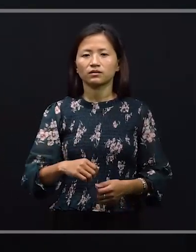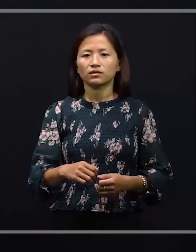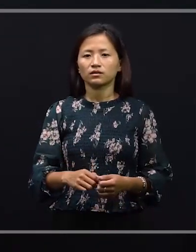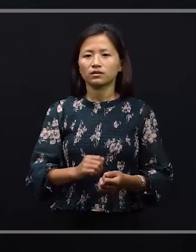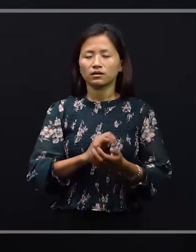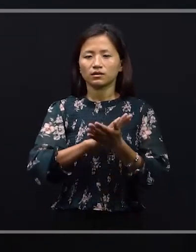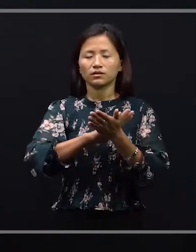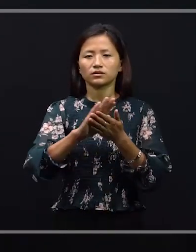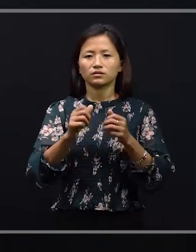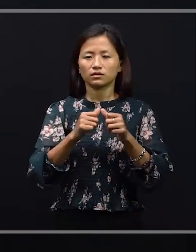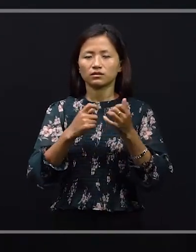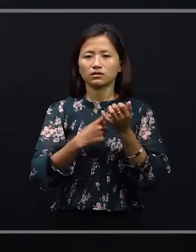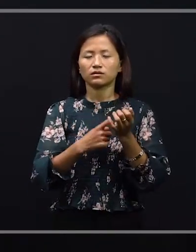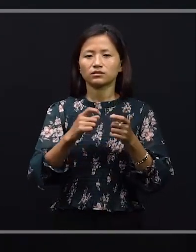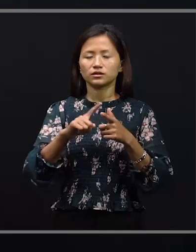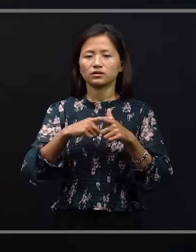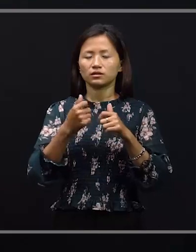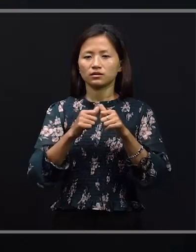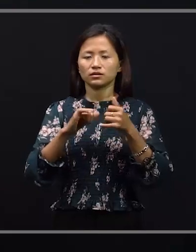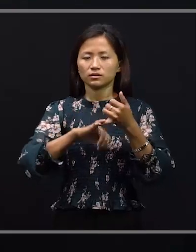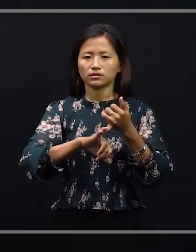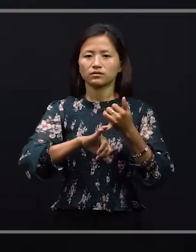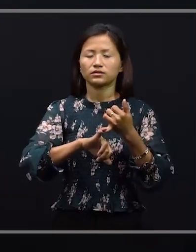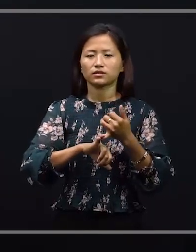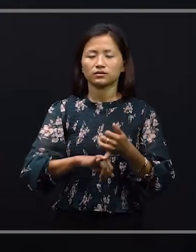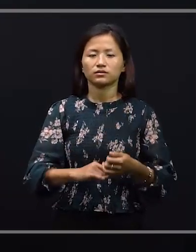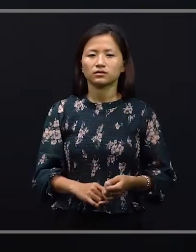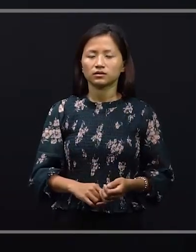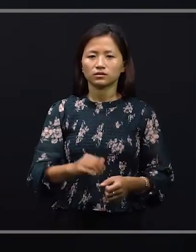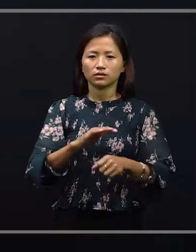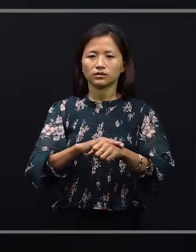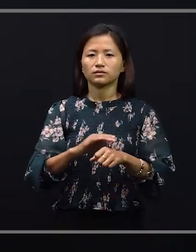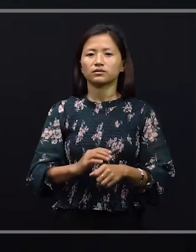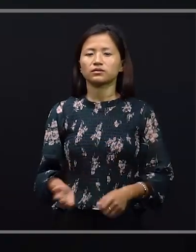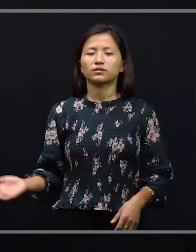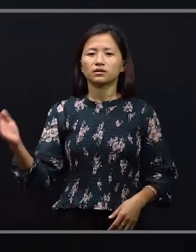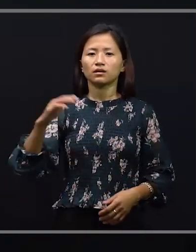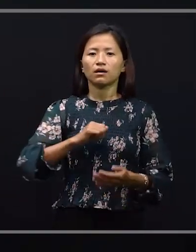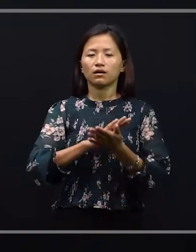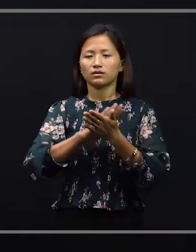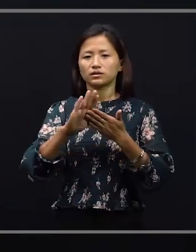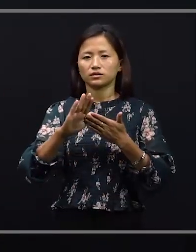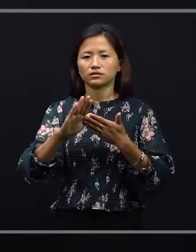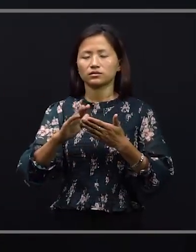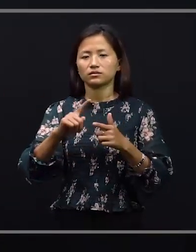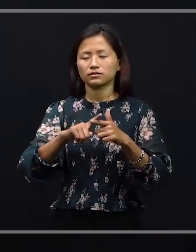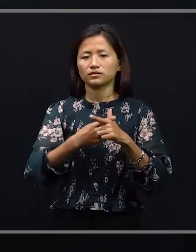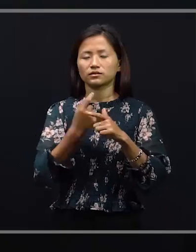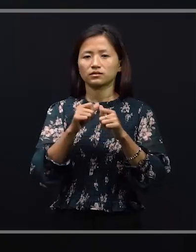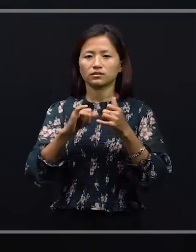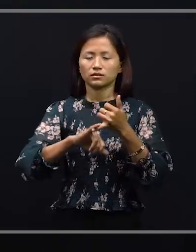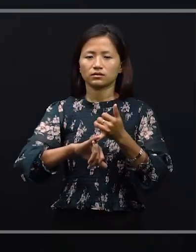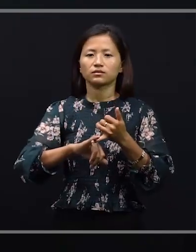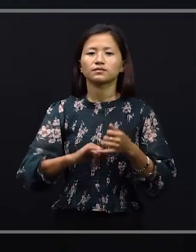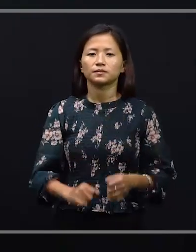the Harijans. Okay, so Gandhiji, instead of calling them untouchables, he used to call them as Harijans. Then